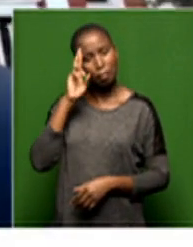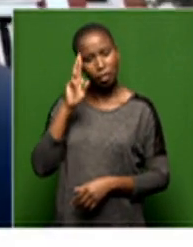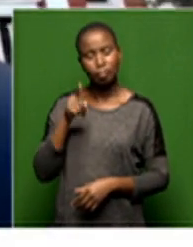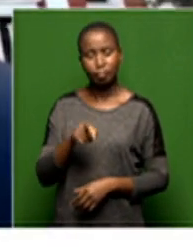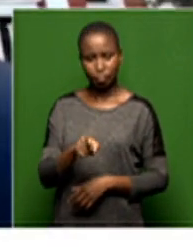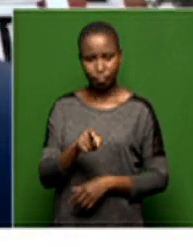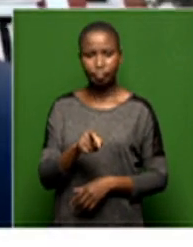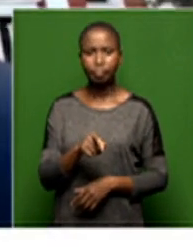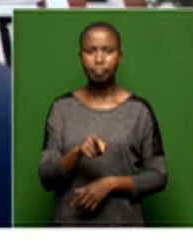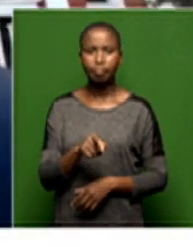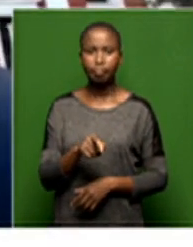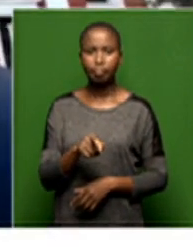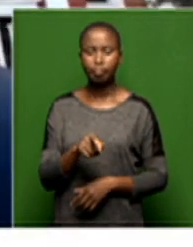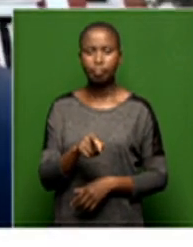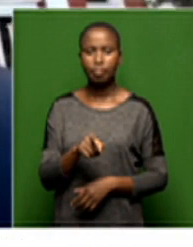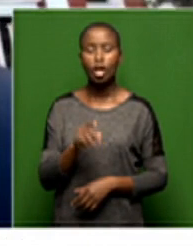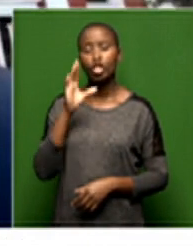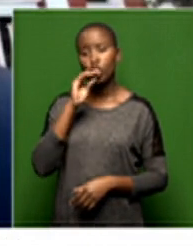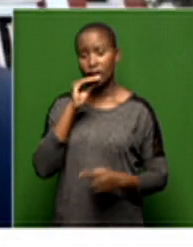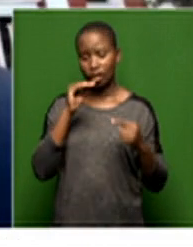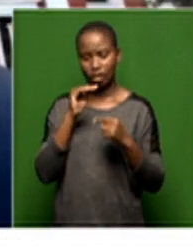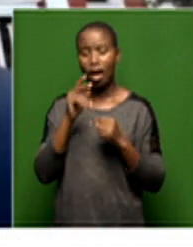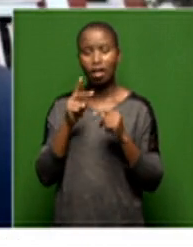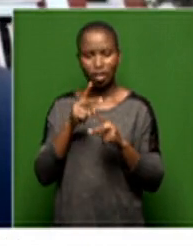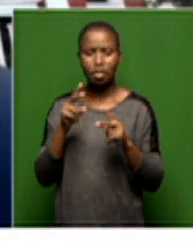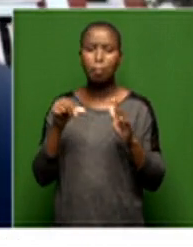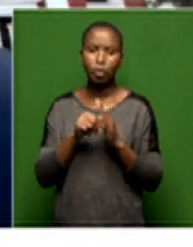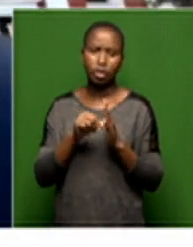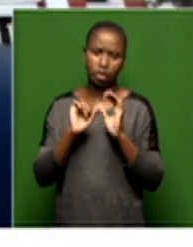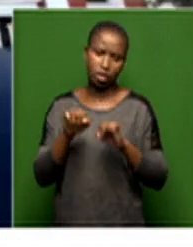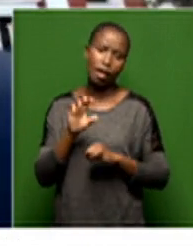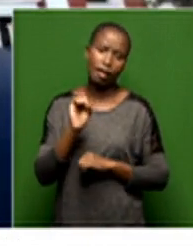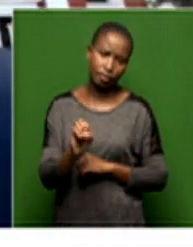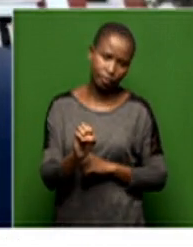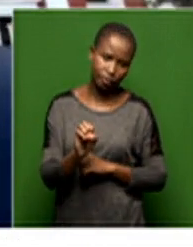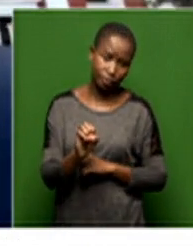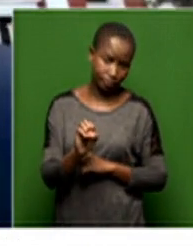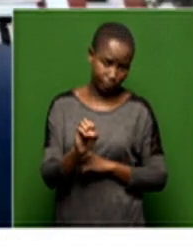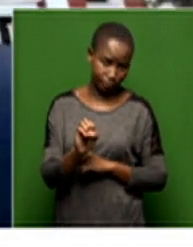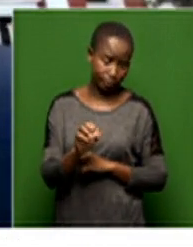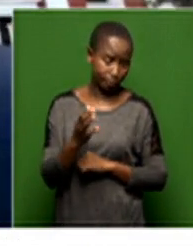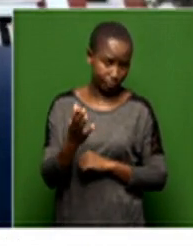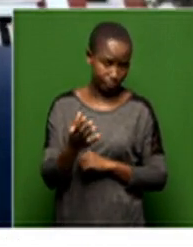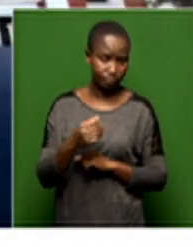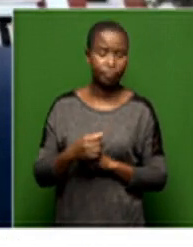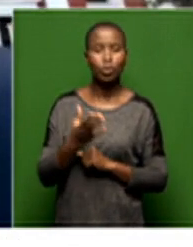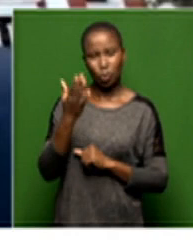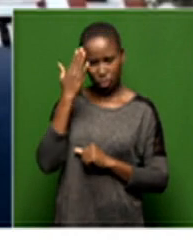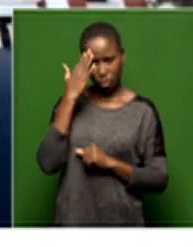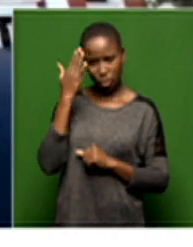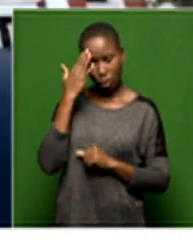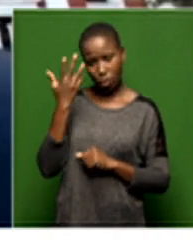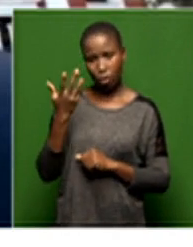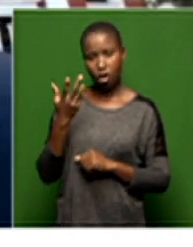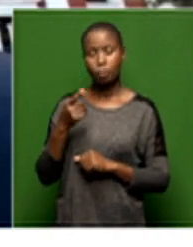things. Talking is important, Leon. You would know that after all